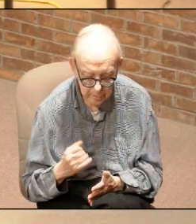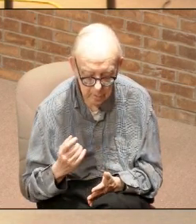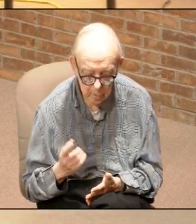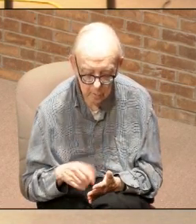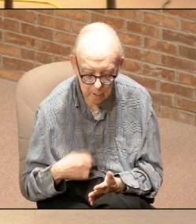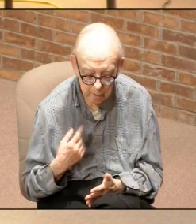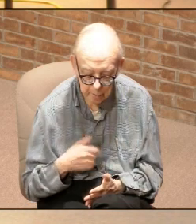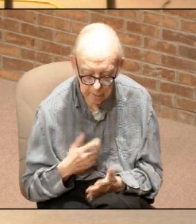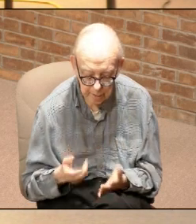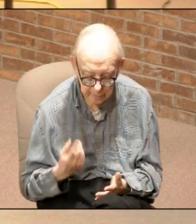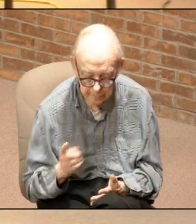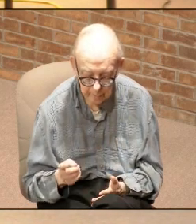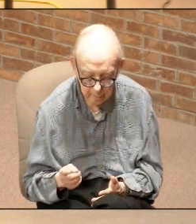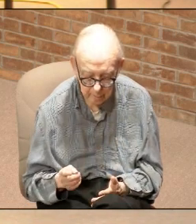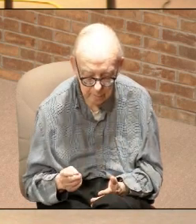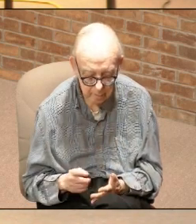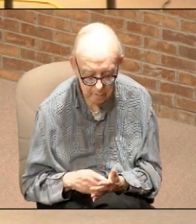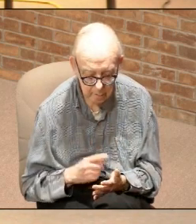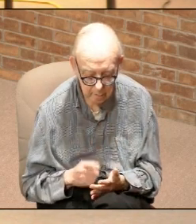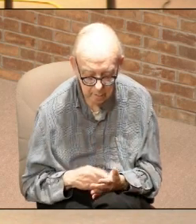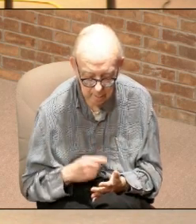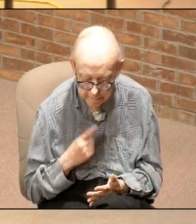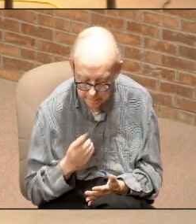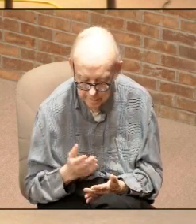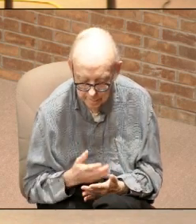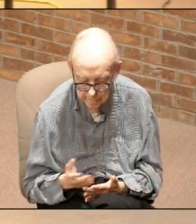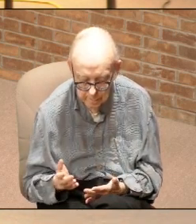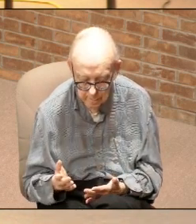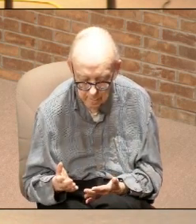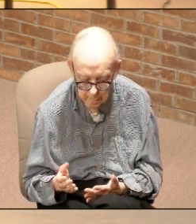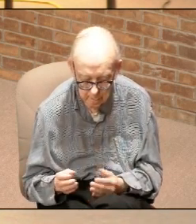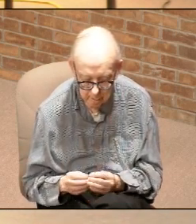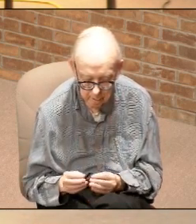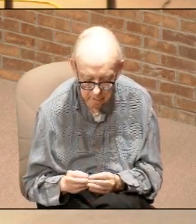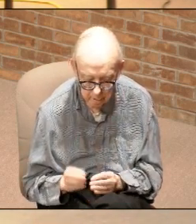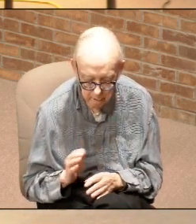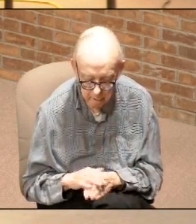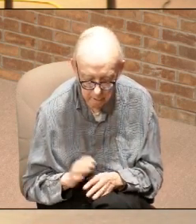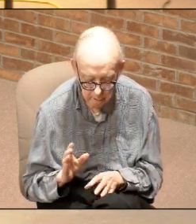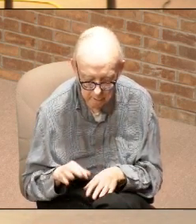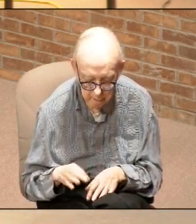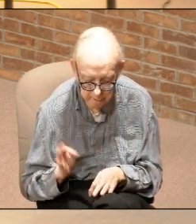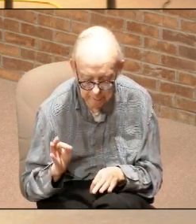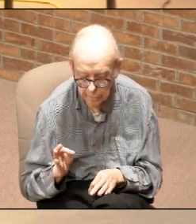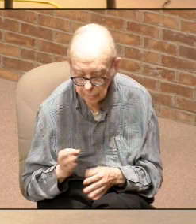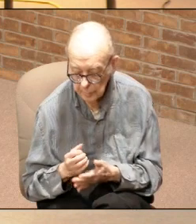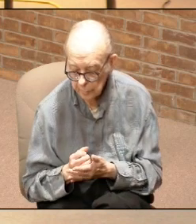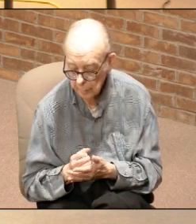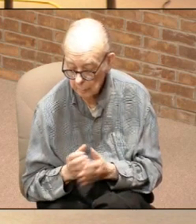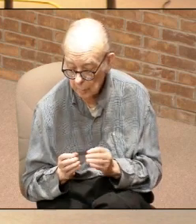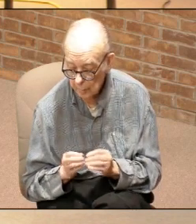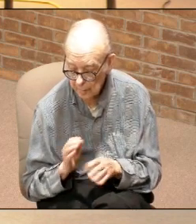for it's sometimes may i say to you this it's more than just giving you spiritual help